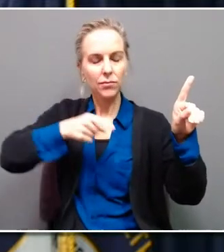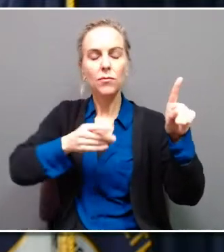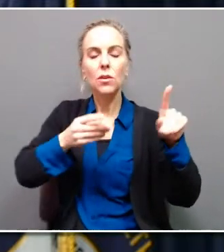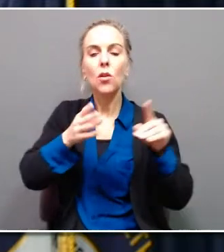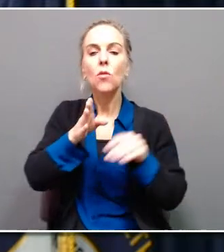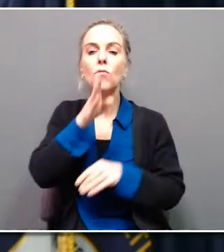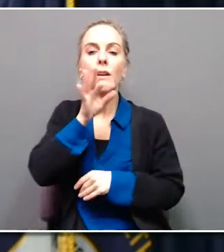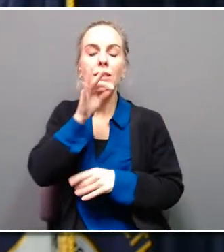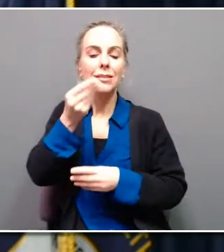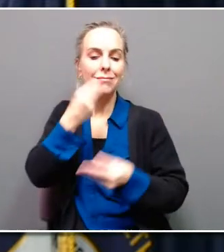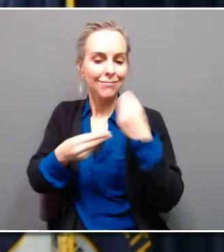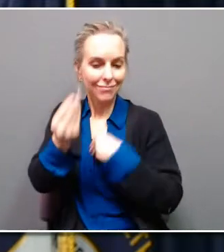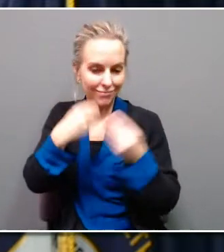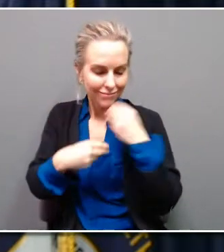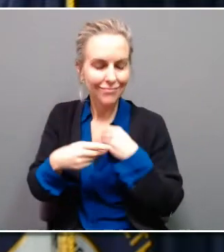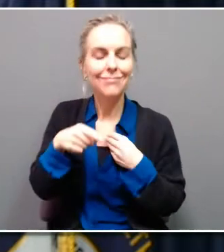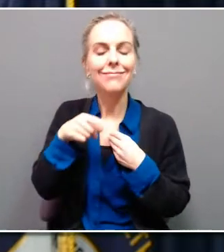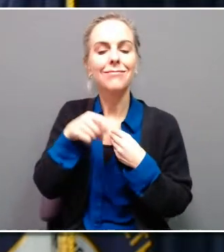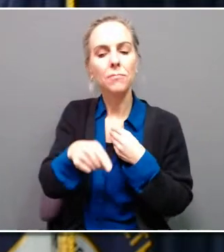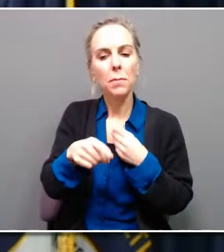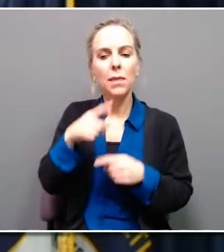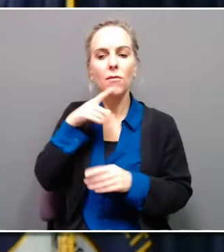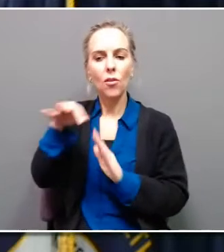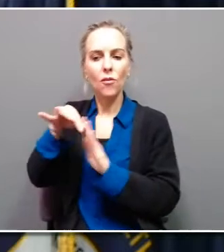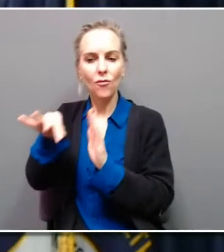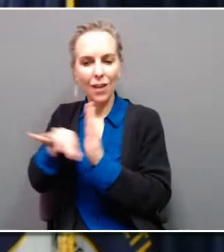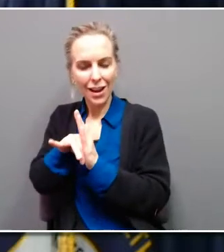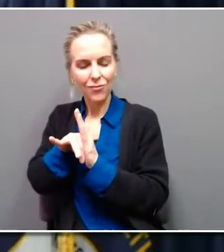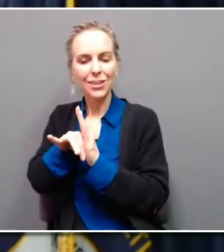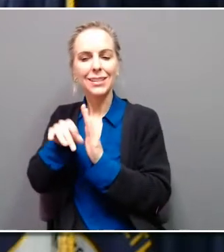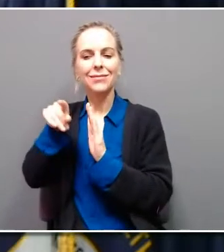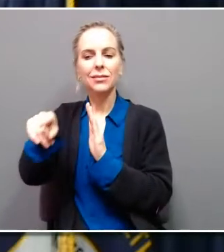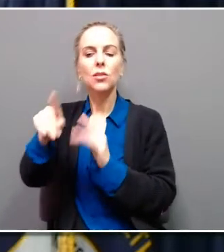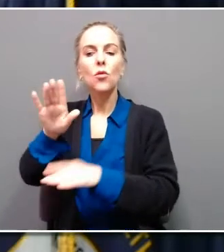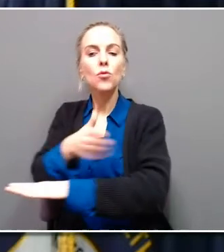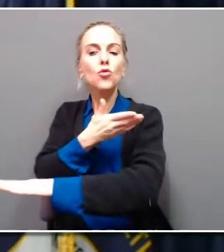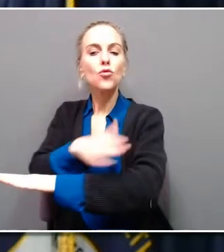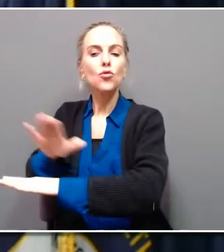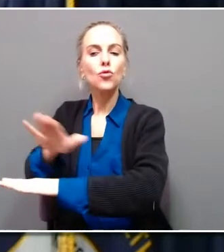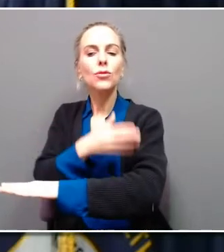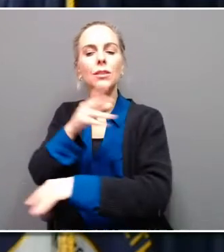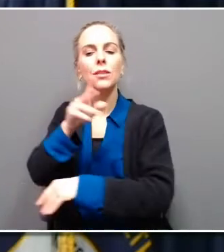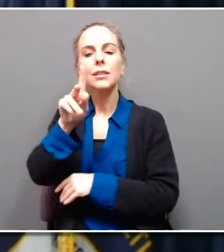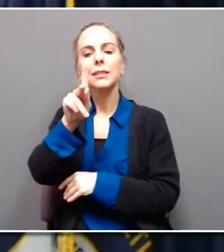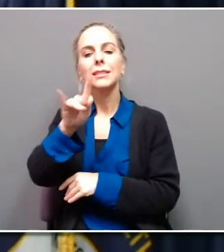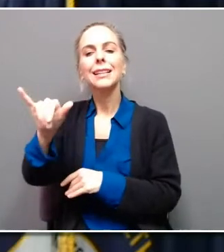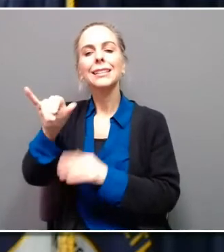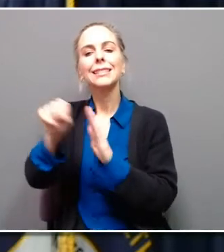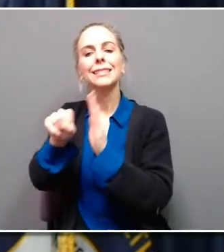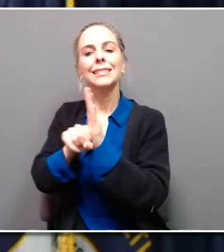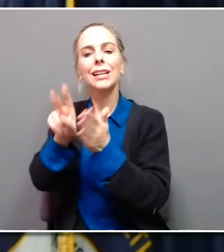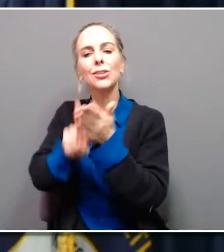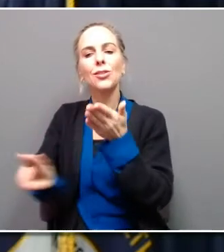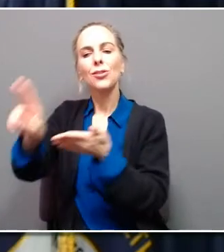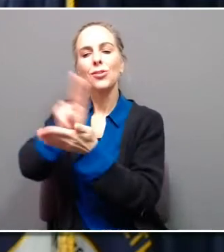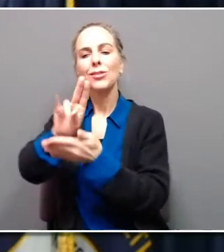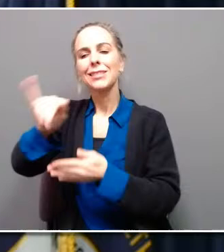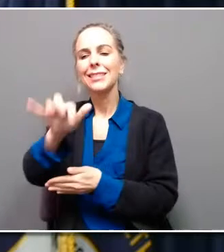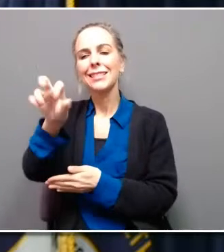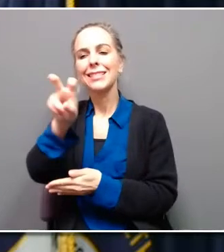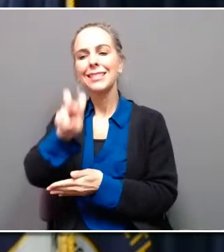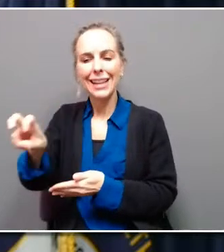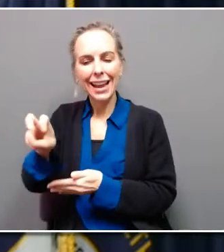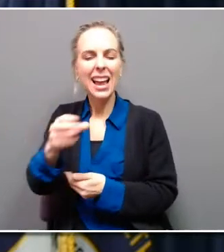by the citizens of Frankfort and Franklin County with music by the Kentucky State University Faculty Student Jazz Collective and other